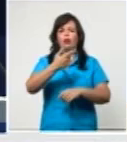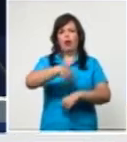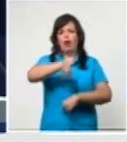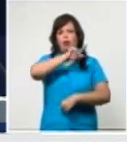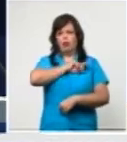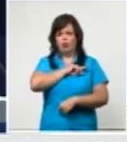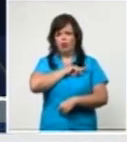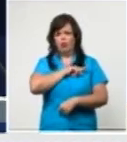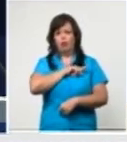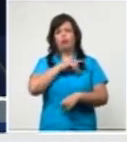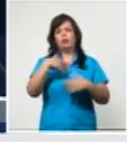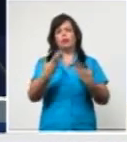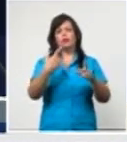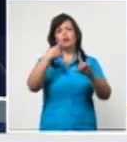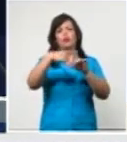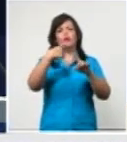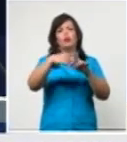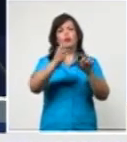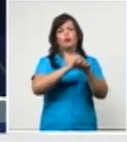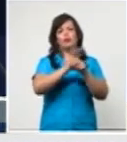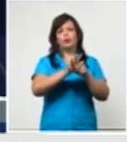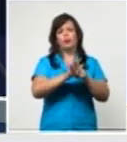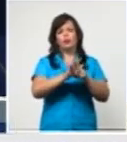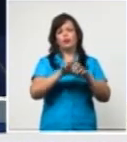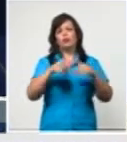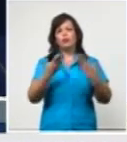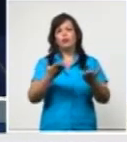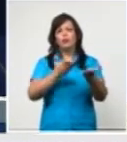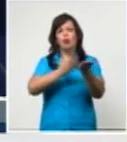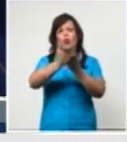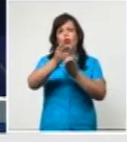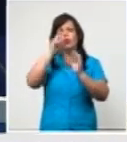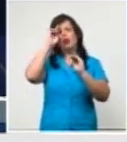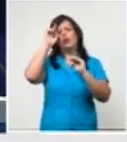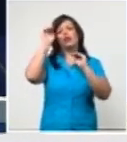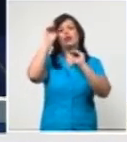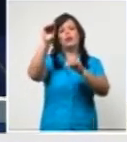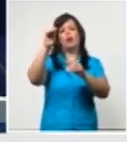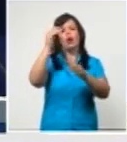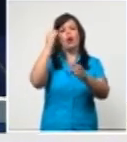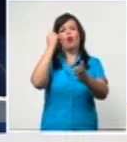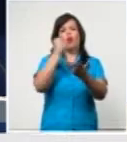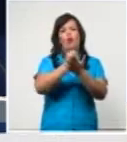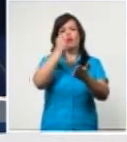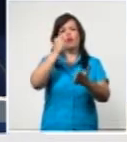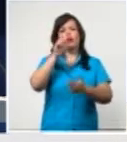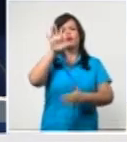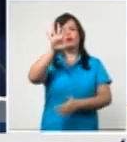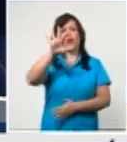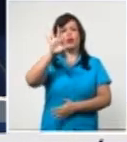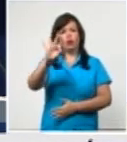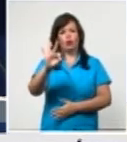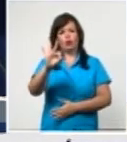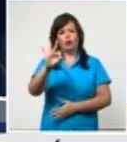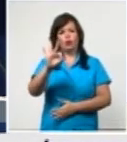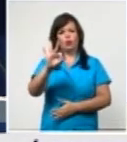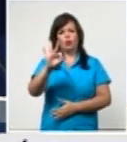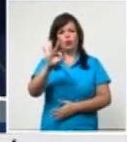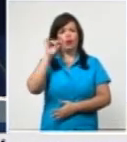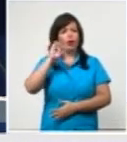remained admitted to our hospitals. These are the active cases. And I repeat, this is the lowest number we have